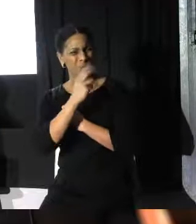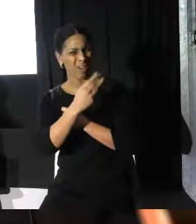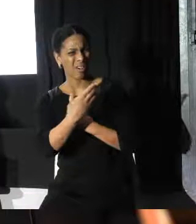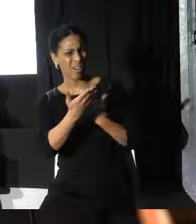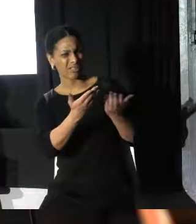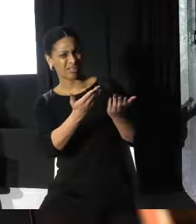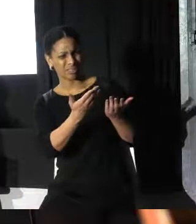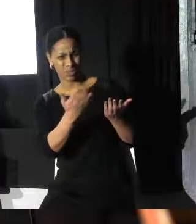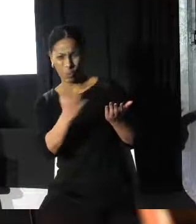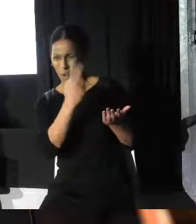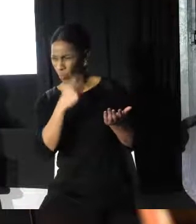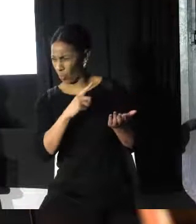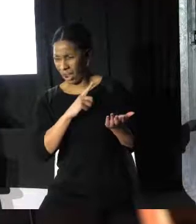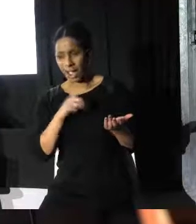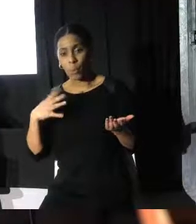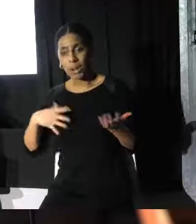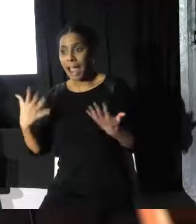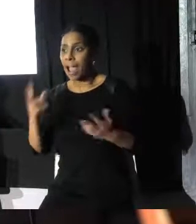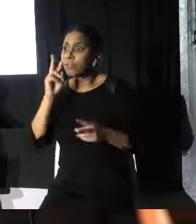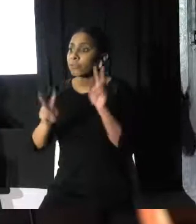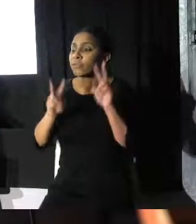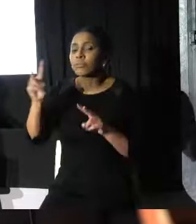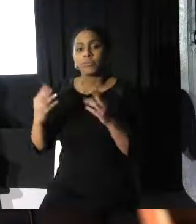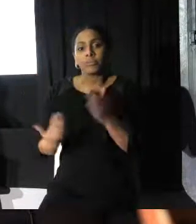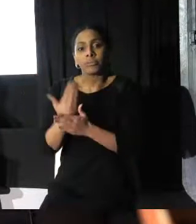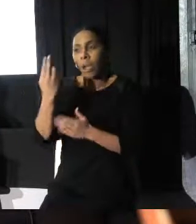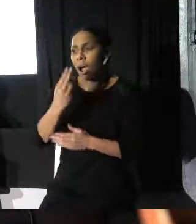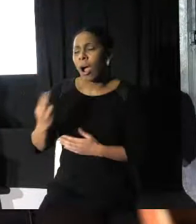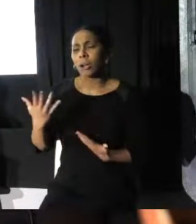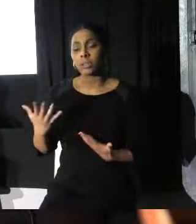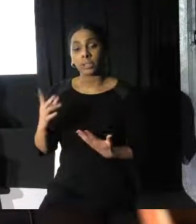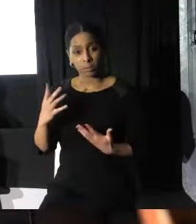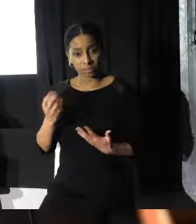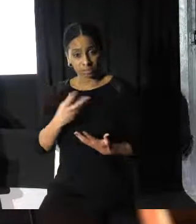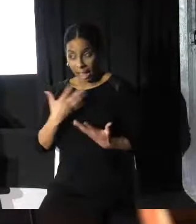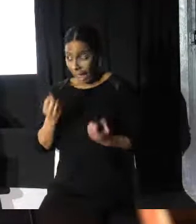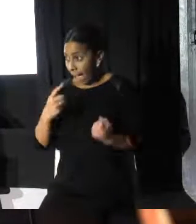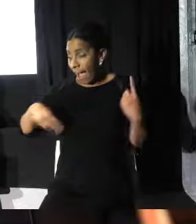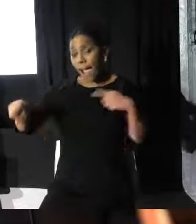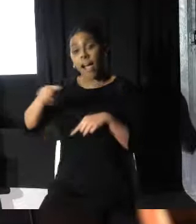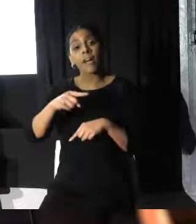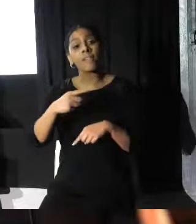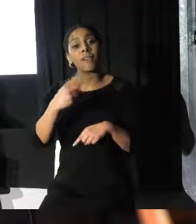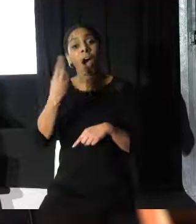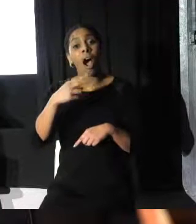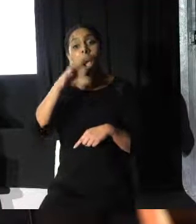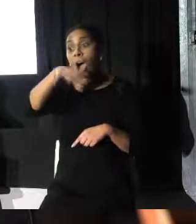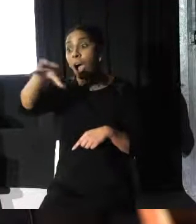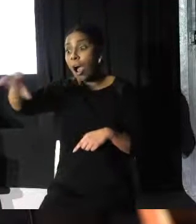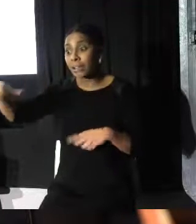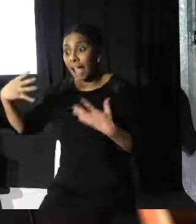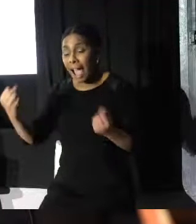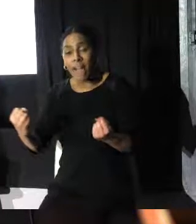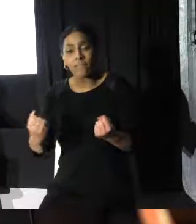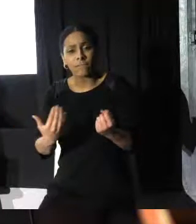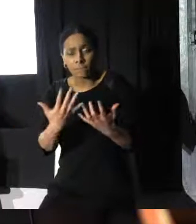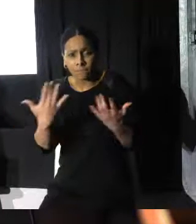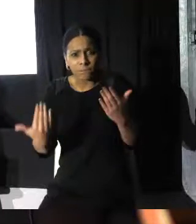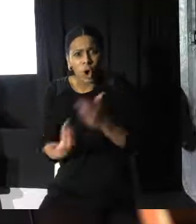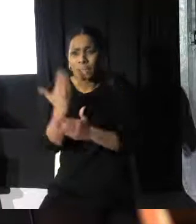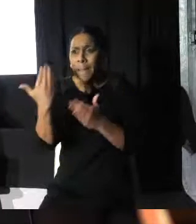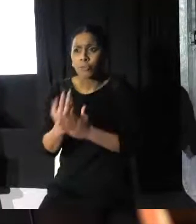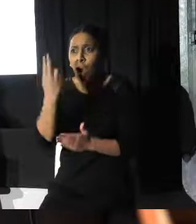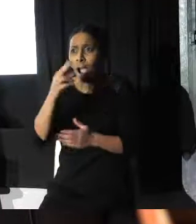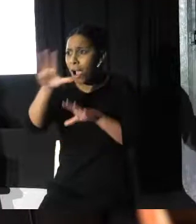art spaces full of contemporary art, but with virtually no sense, so it's mapping itself back onto those same